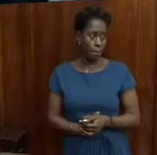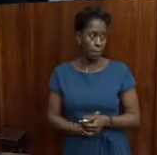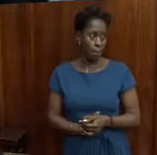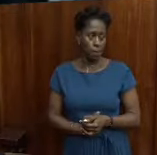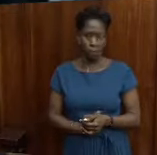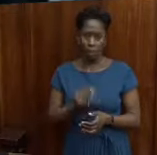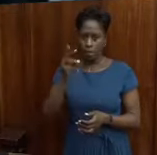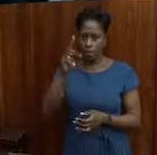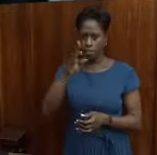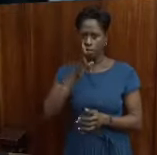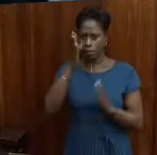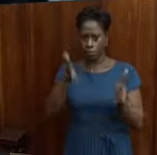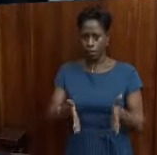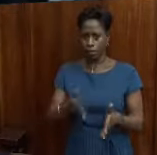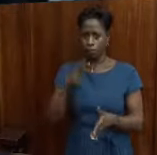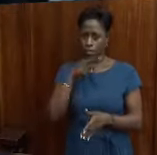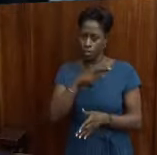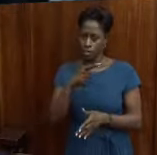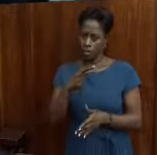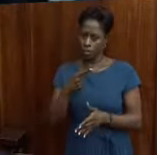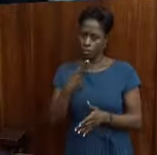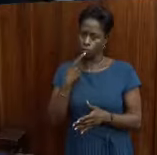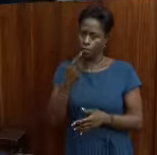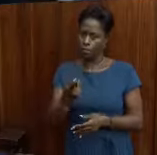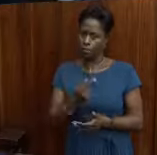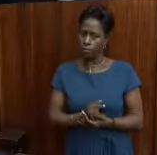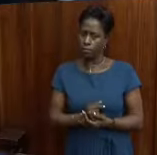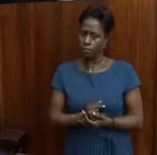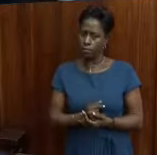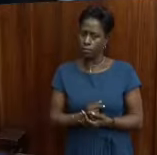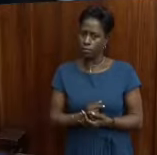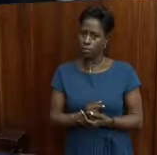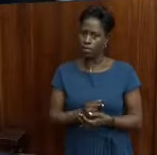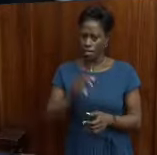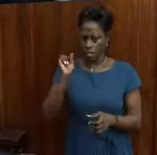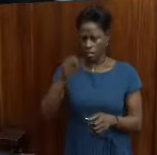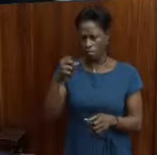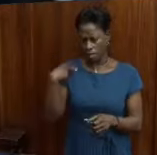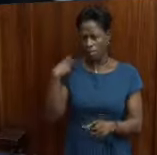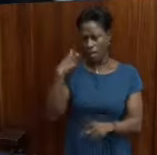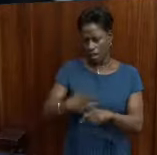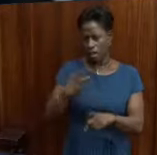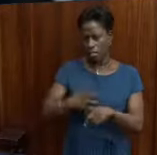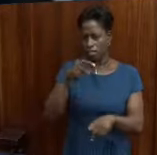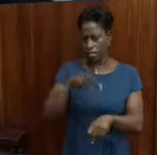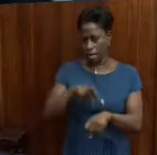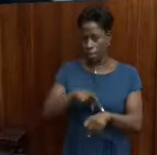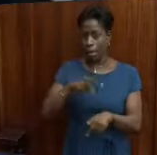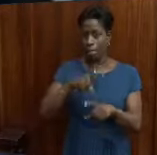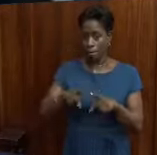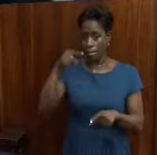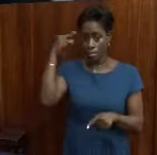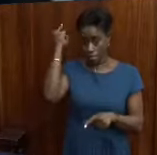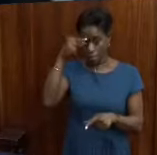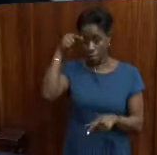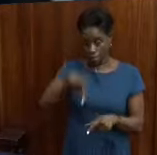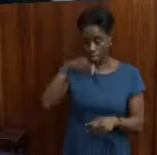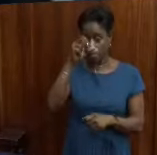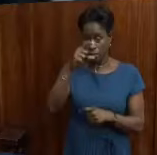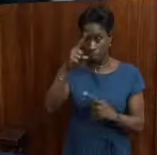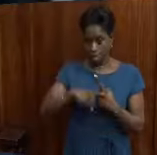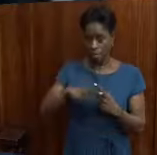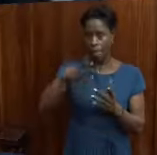Mr. Speaker, I'm pleased to announce that in spite of the harsh economic times, my government this month has paid